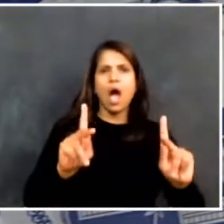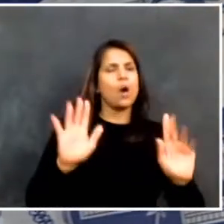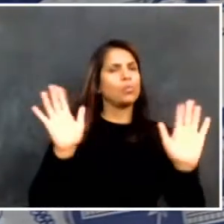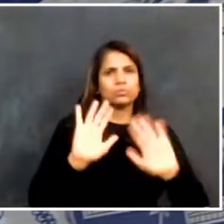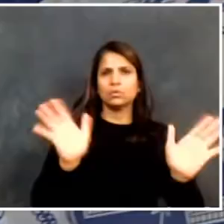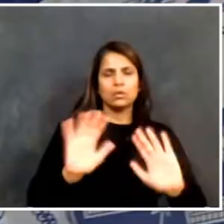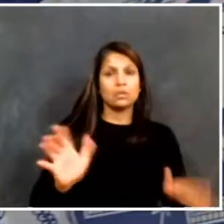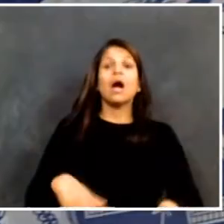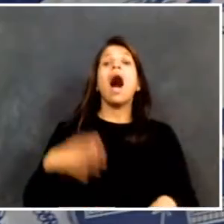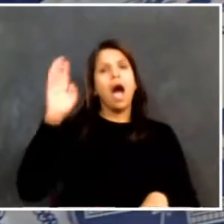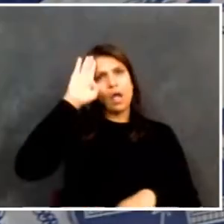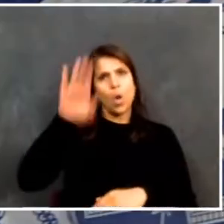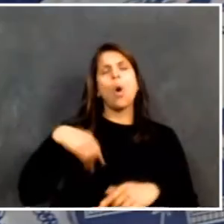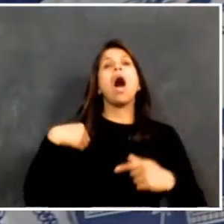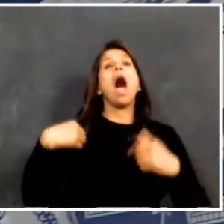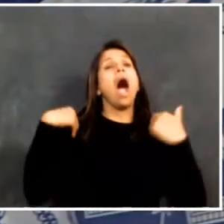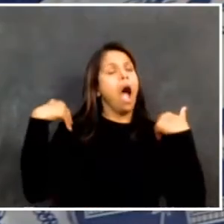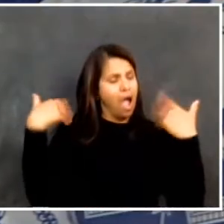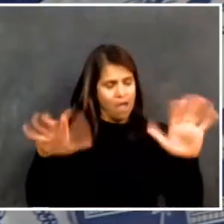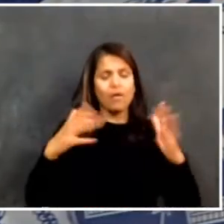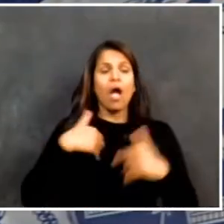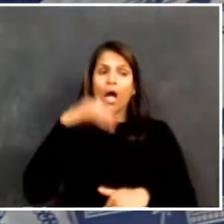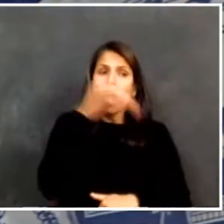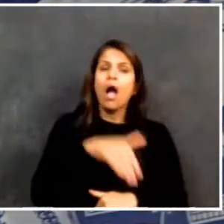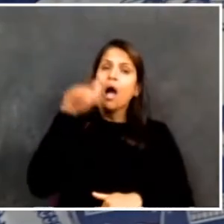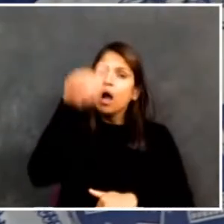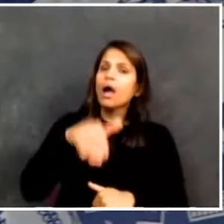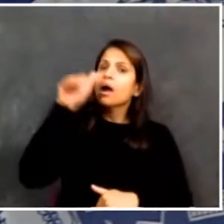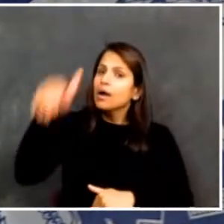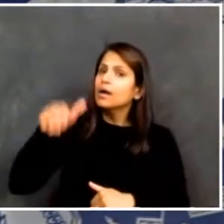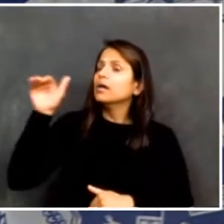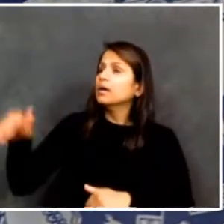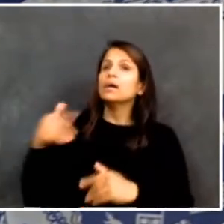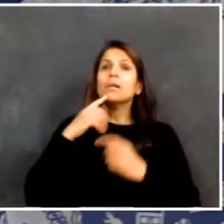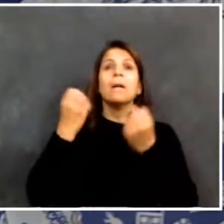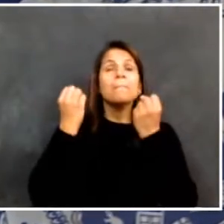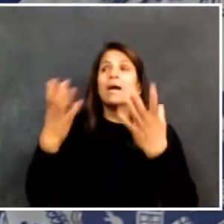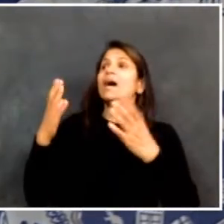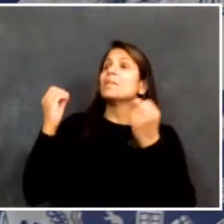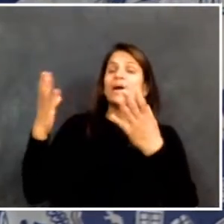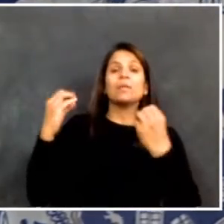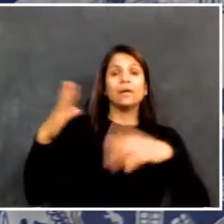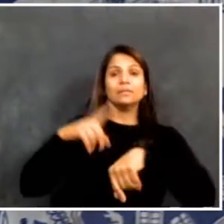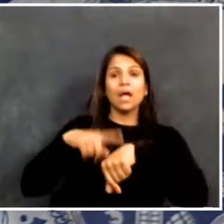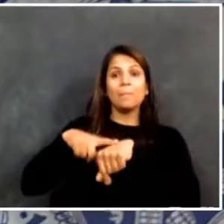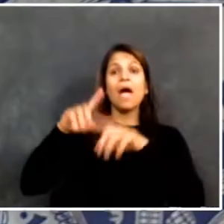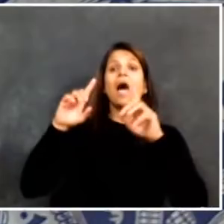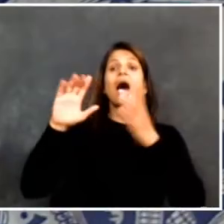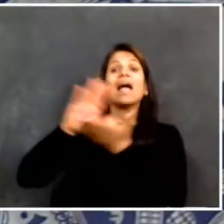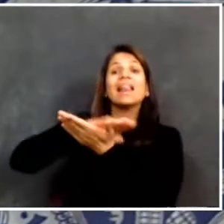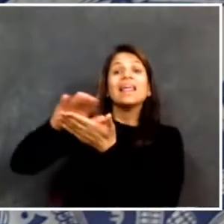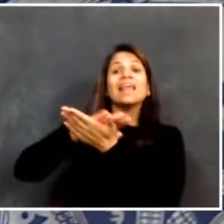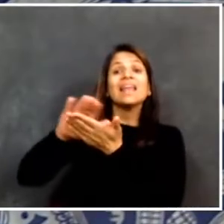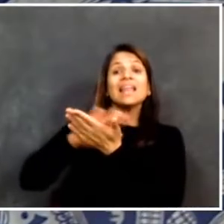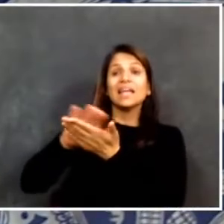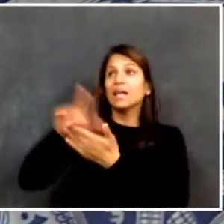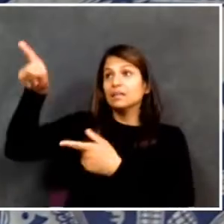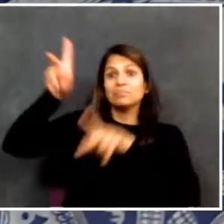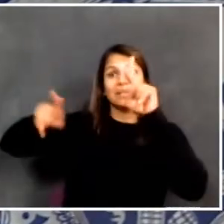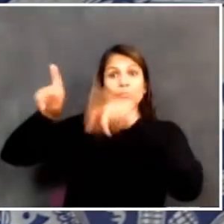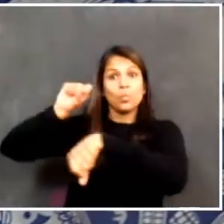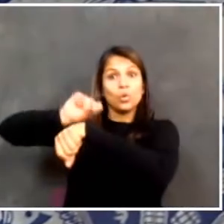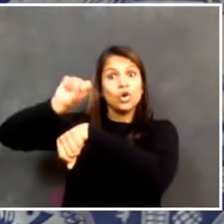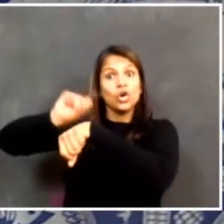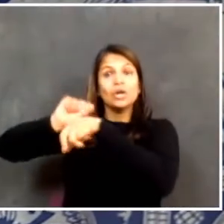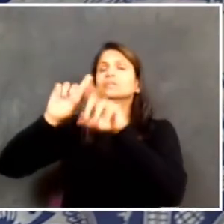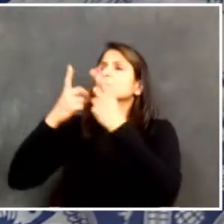to the quality of life in the city. It's not healthy. It's not right. And I said we will not tolerate any encampments. And since then, I've asked all